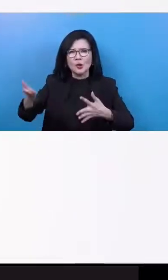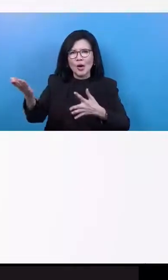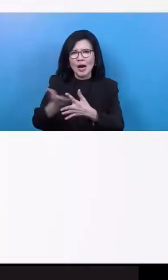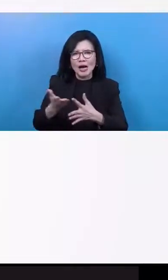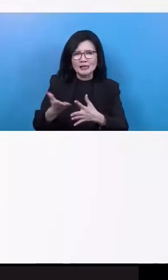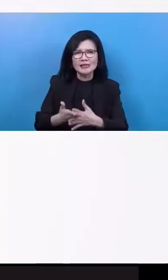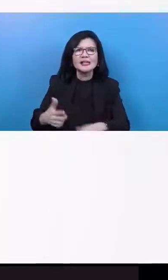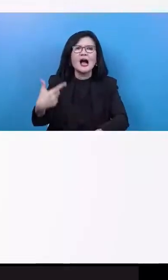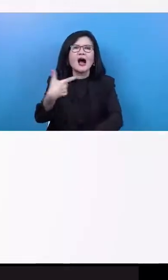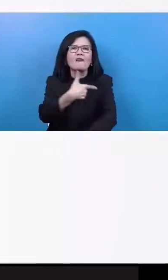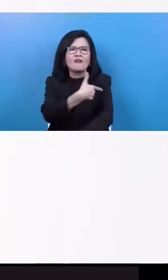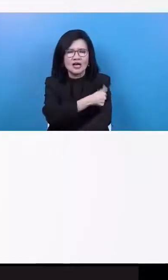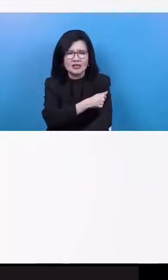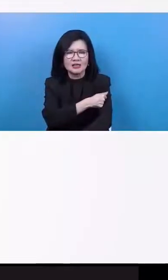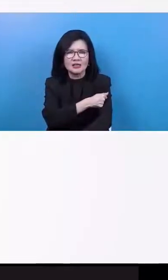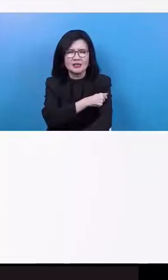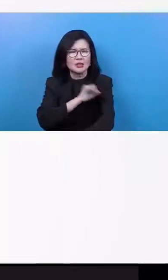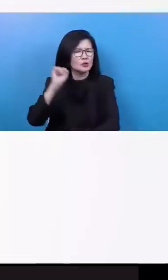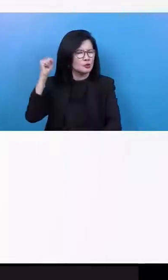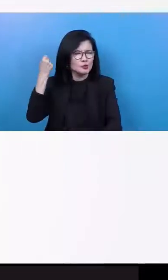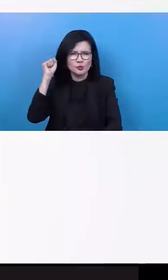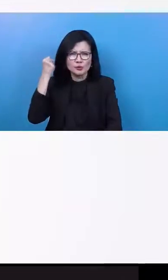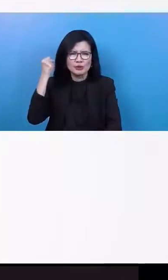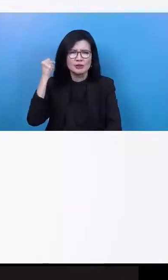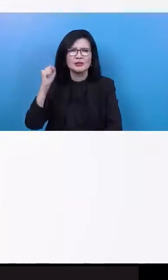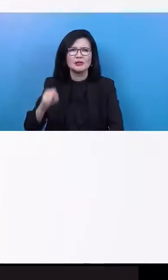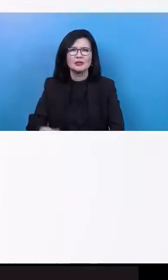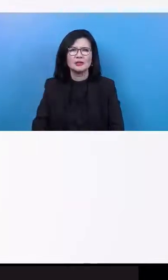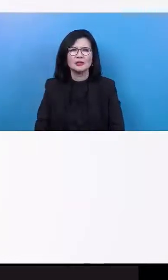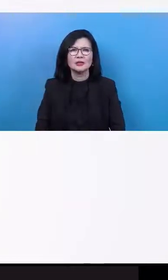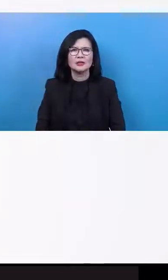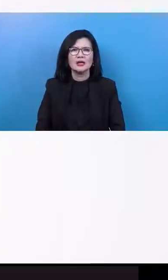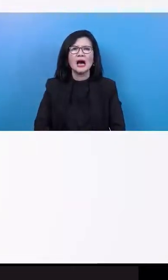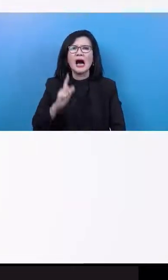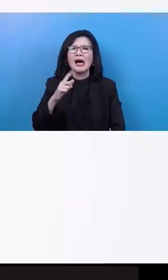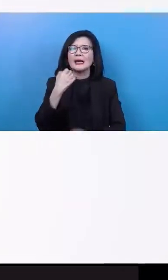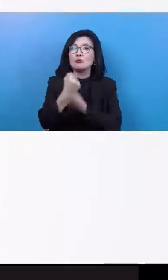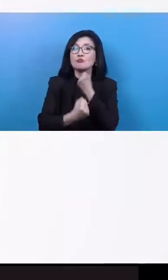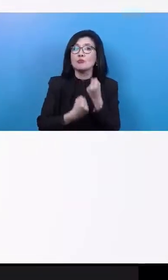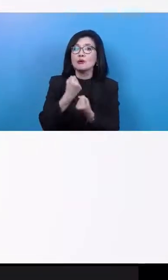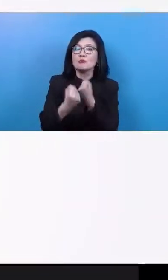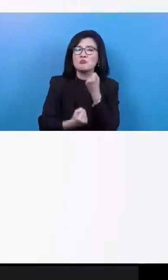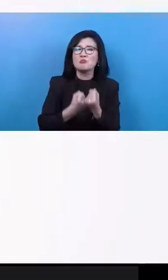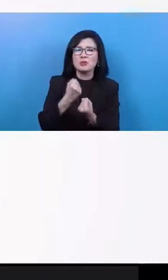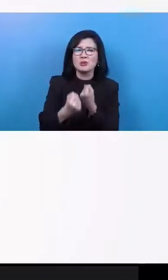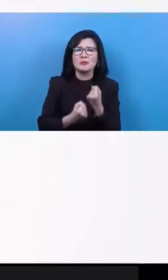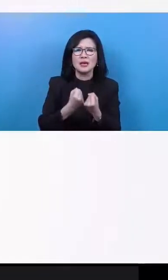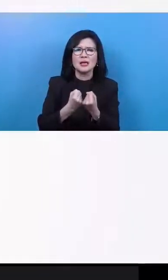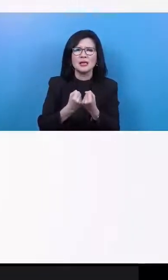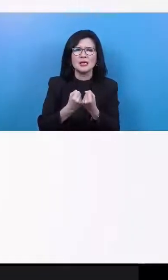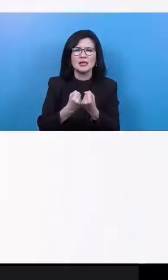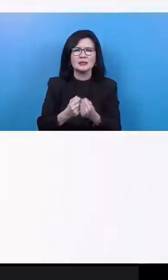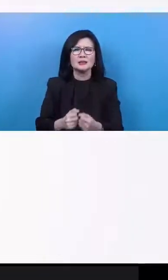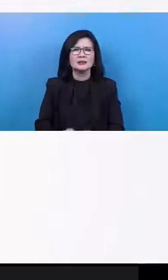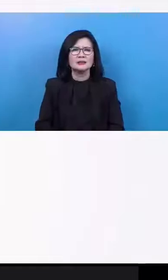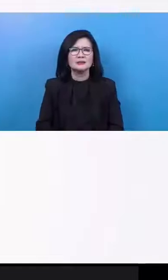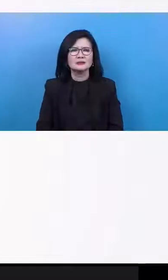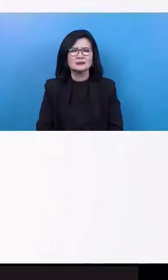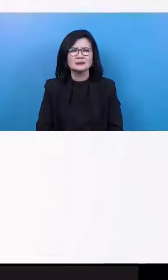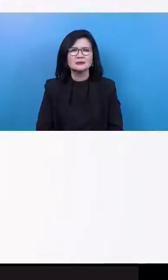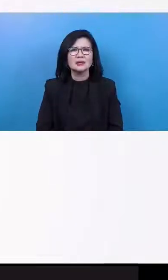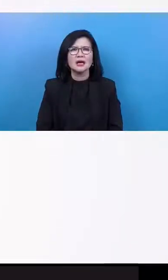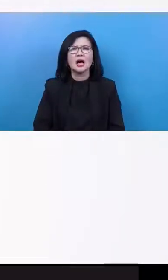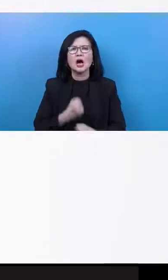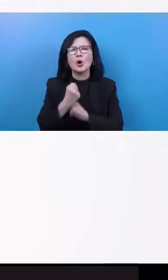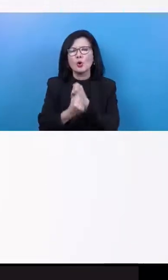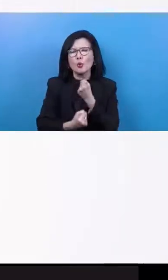that, there were also measures which I'll call, for lack of words, discriminatory measures against